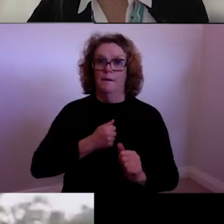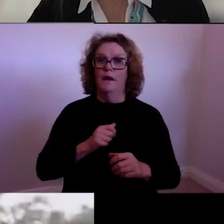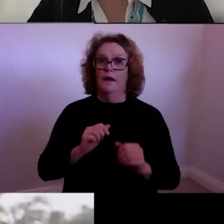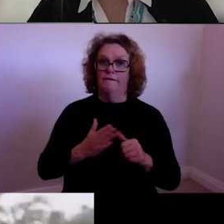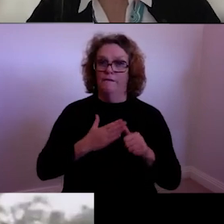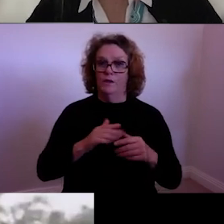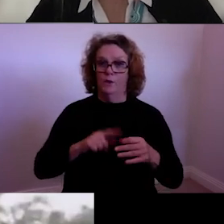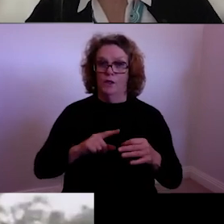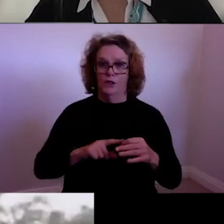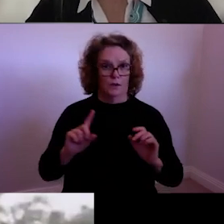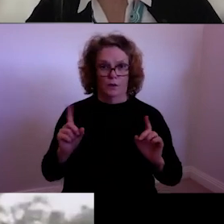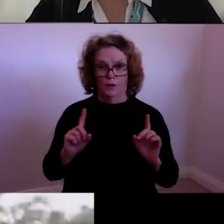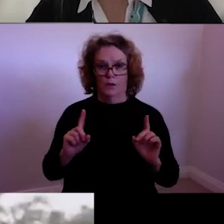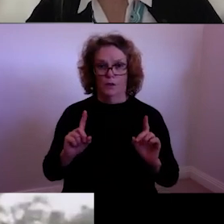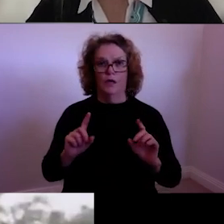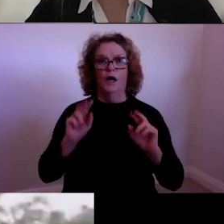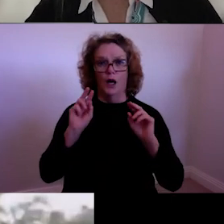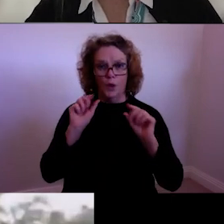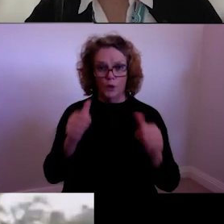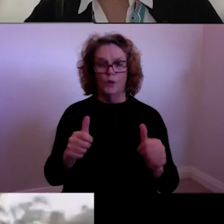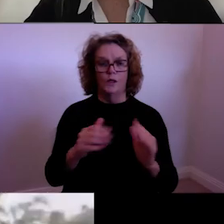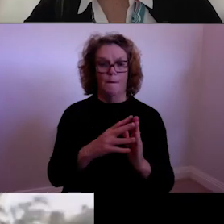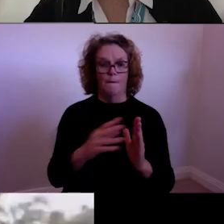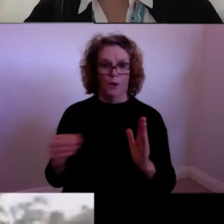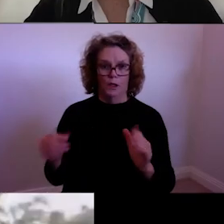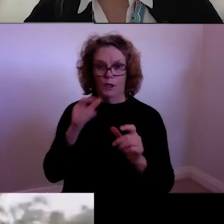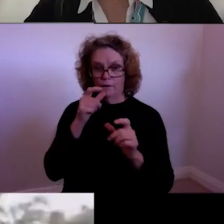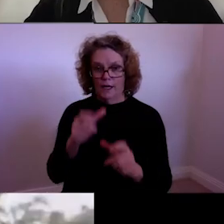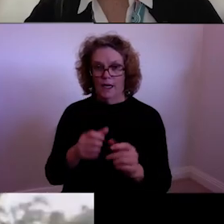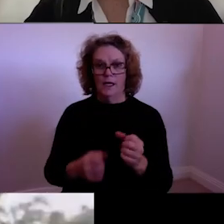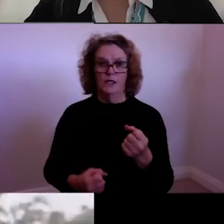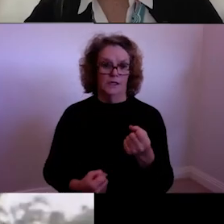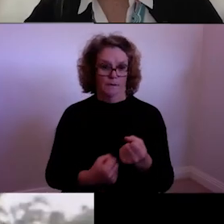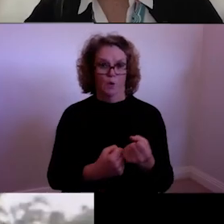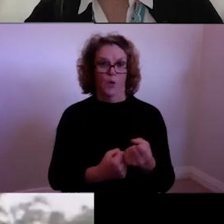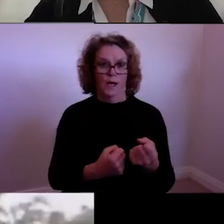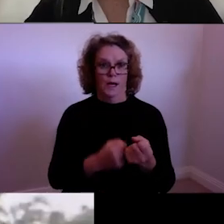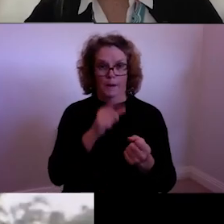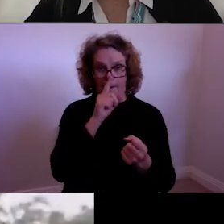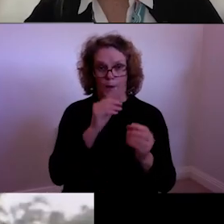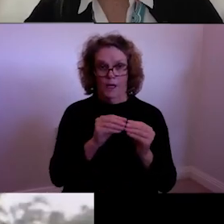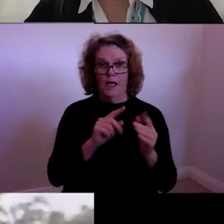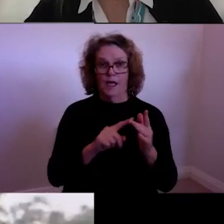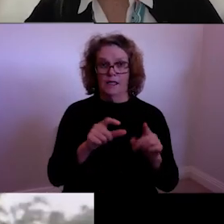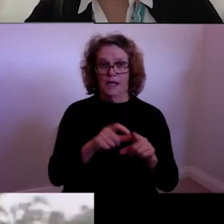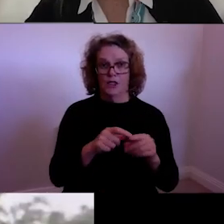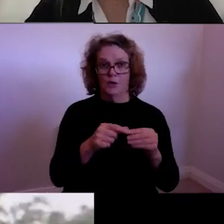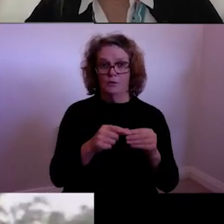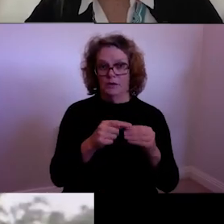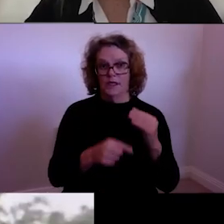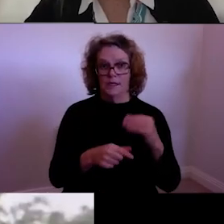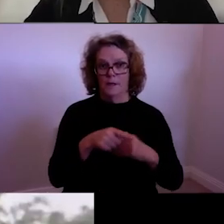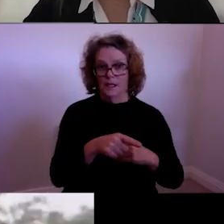good model of care for supporting the health of people with intellectual disabilities look like to